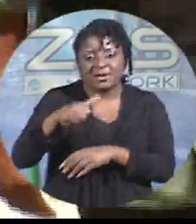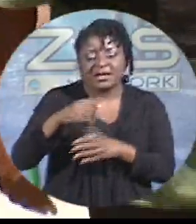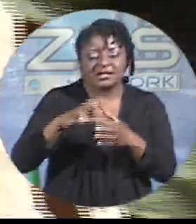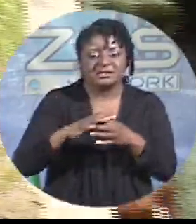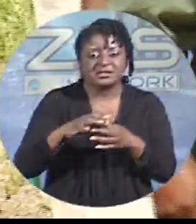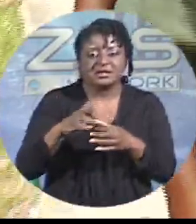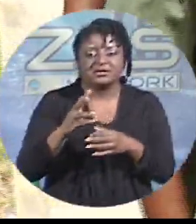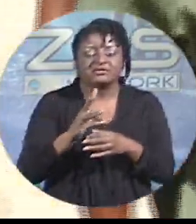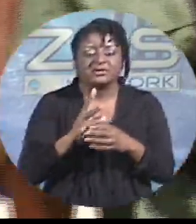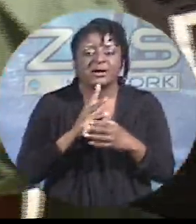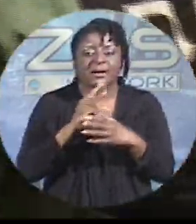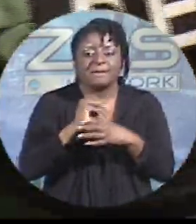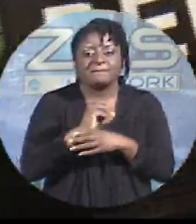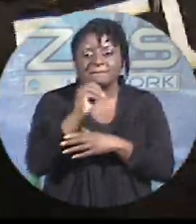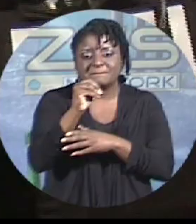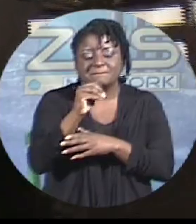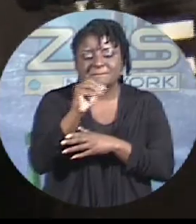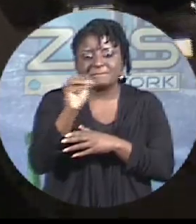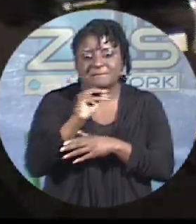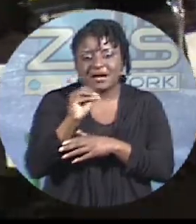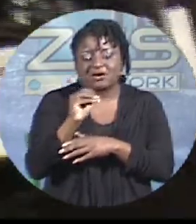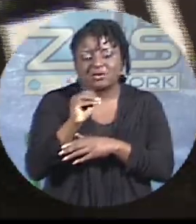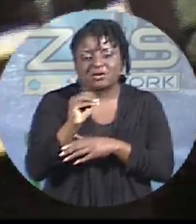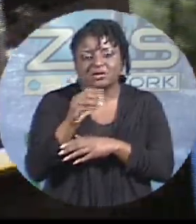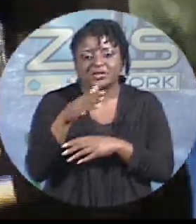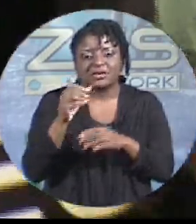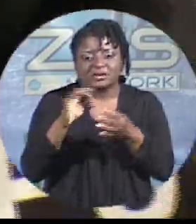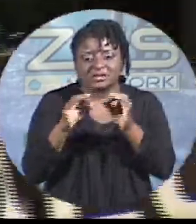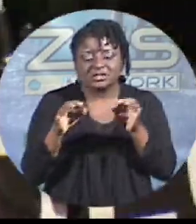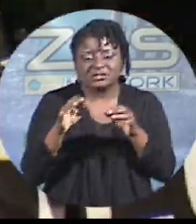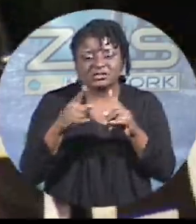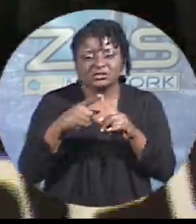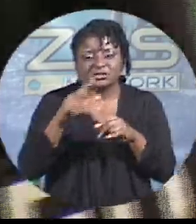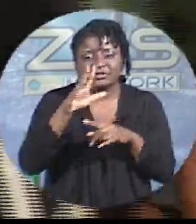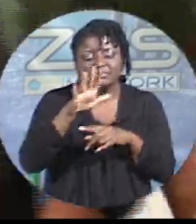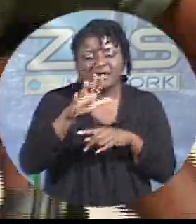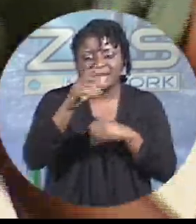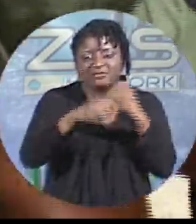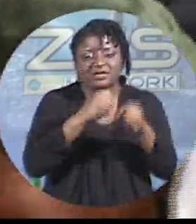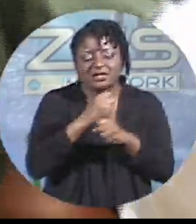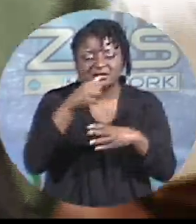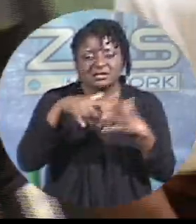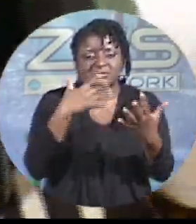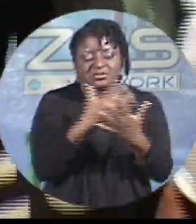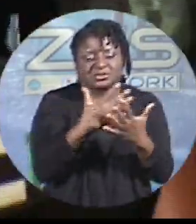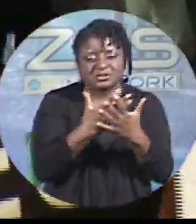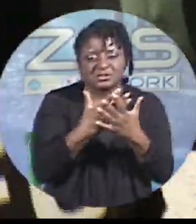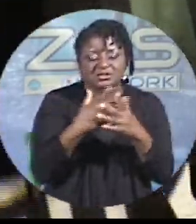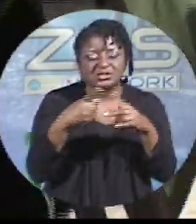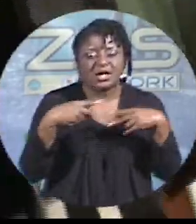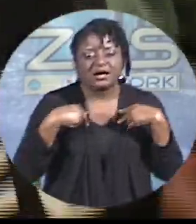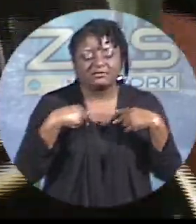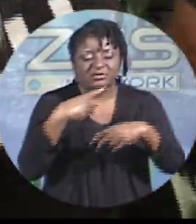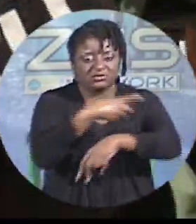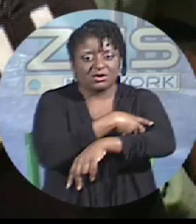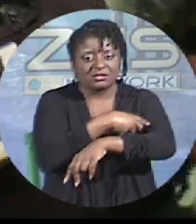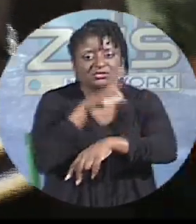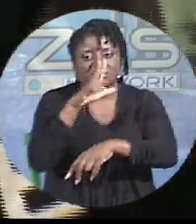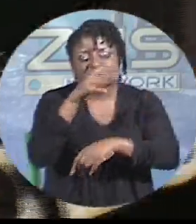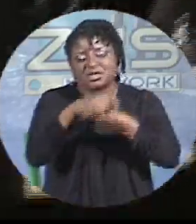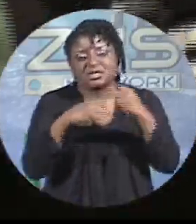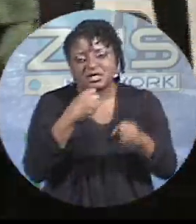sentenced to 5 years behind bars for conspiracy to possess dangerous drugs, 3 years for conspiracy to import dangerous